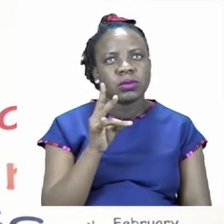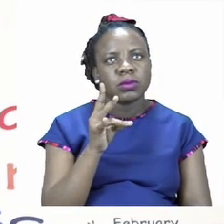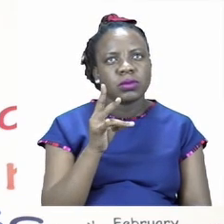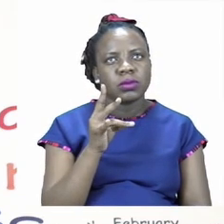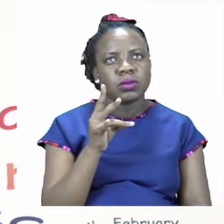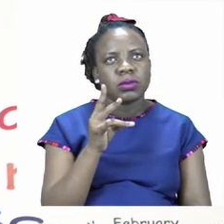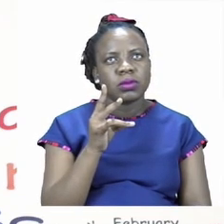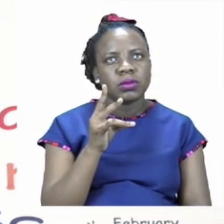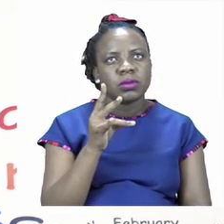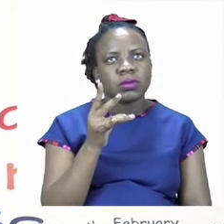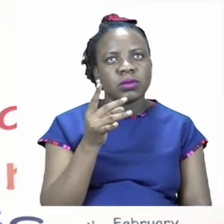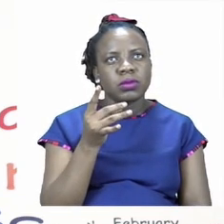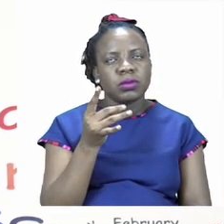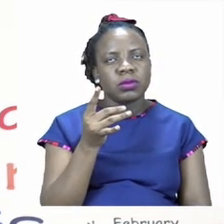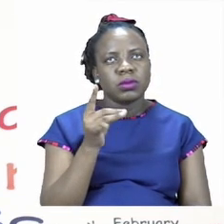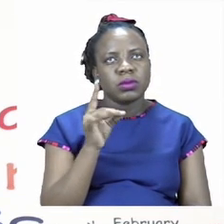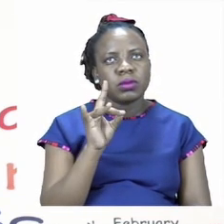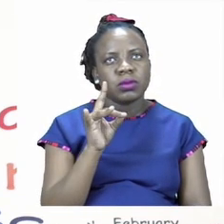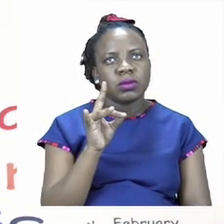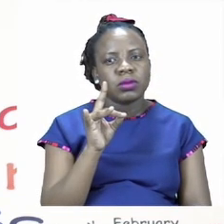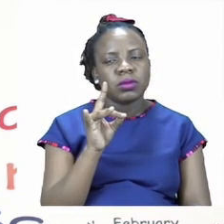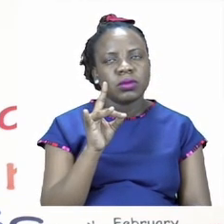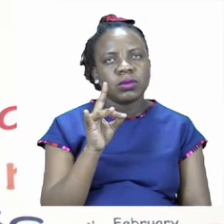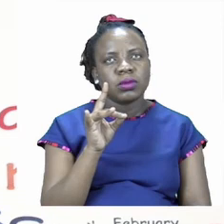7, 8,